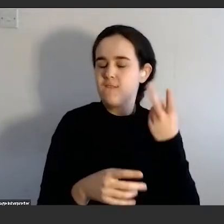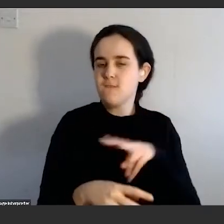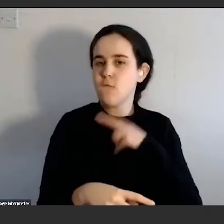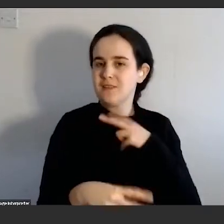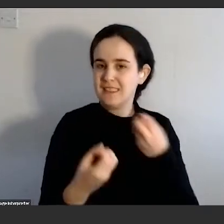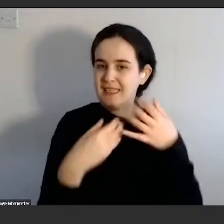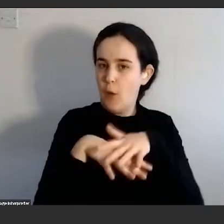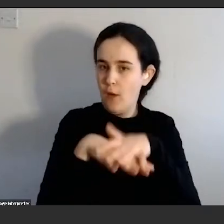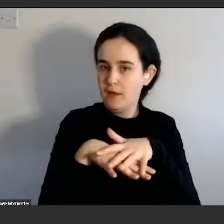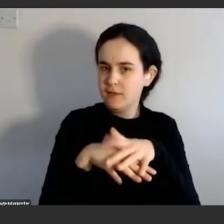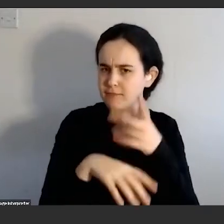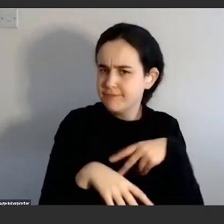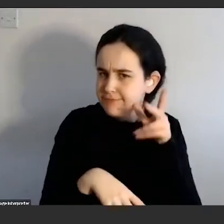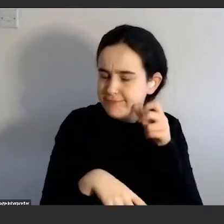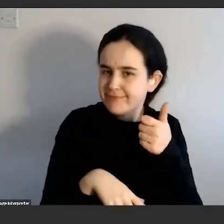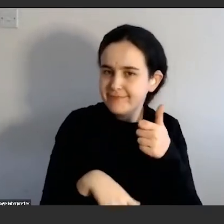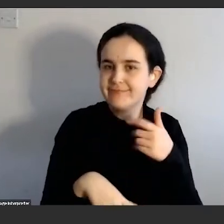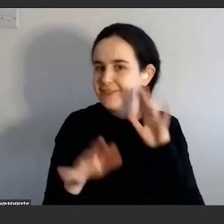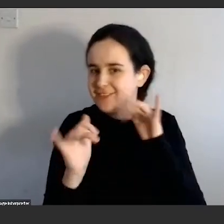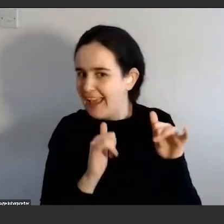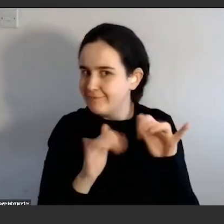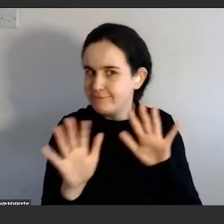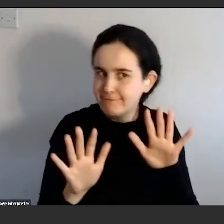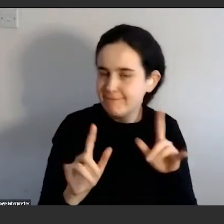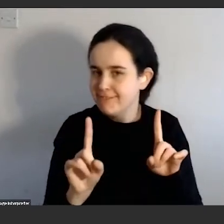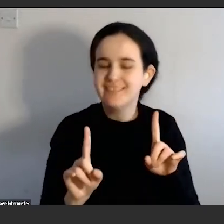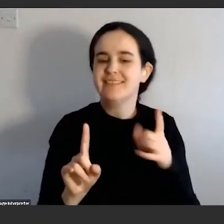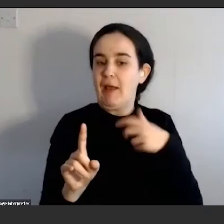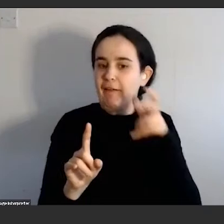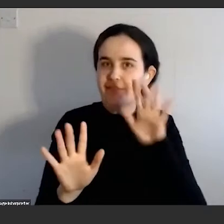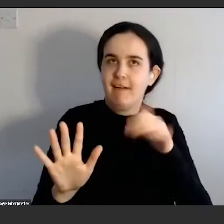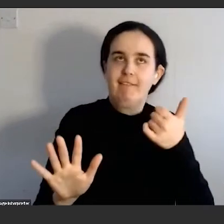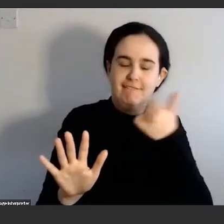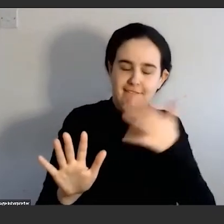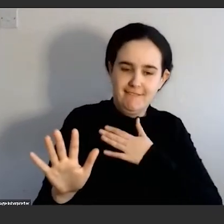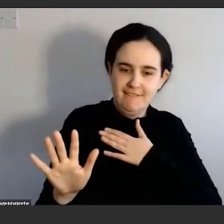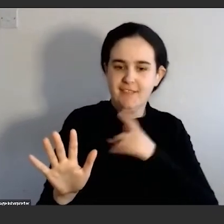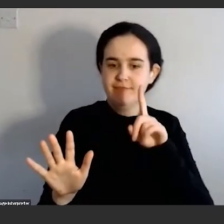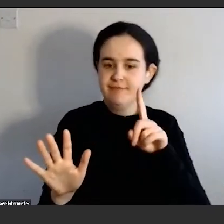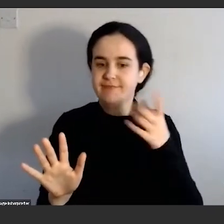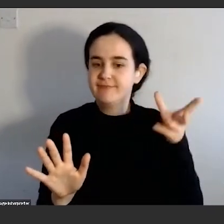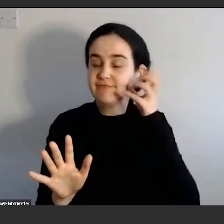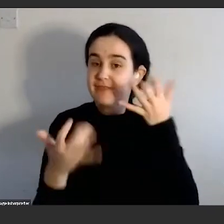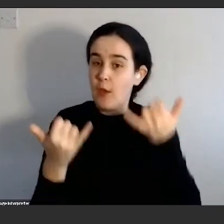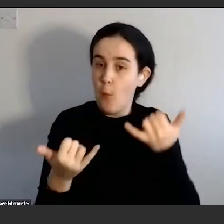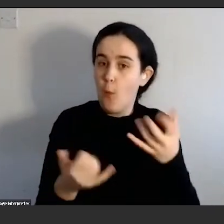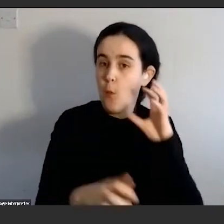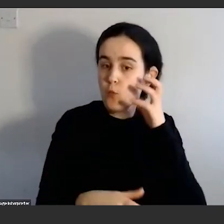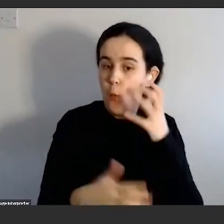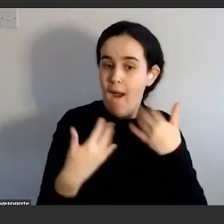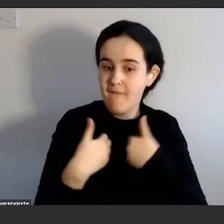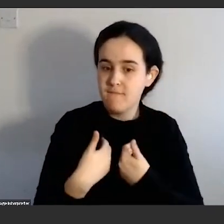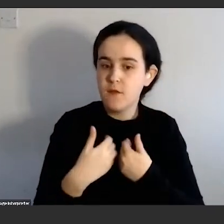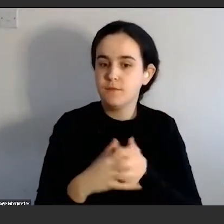know if that was. We can hear you now clearly. Go ahead, Olga. Okay, I was just thinking about the nothing